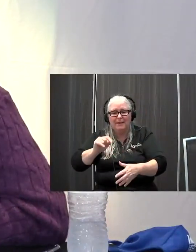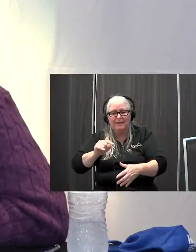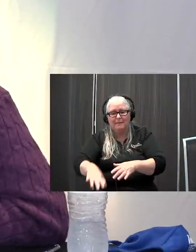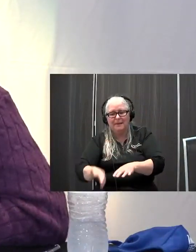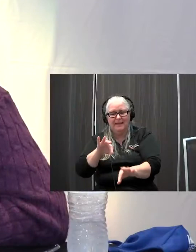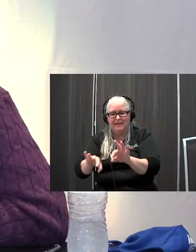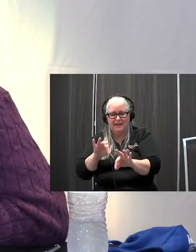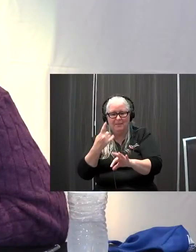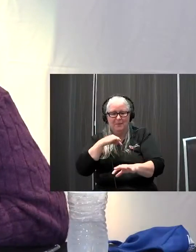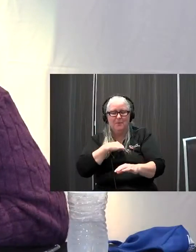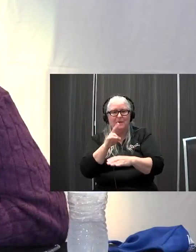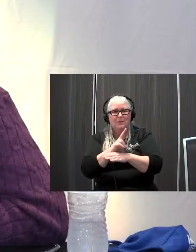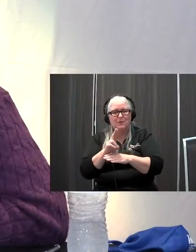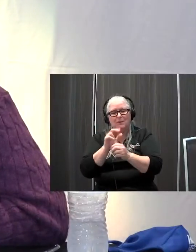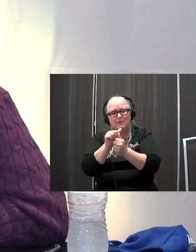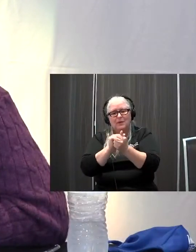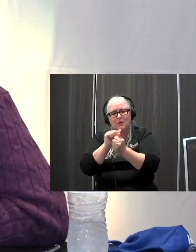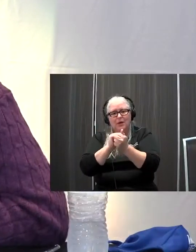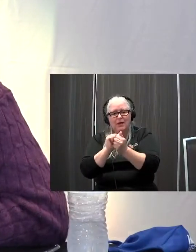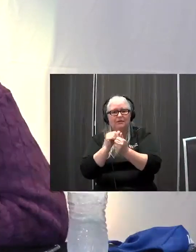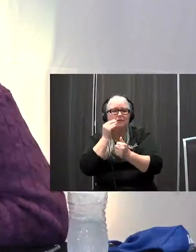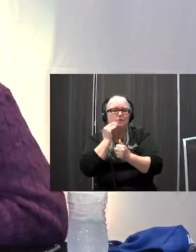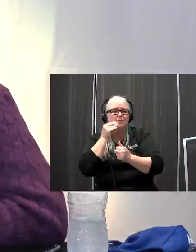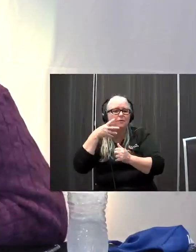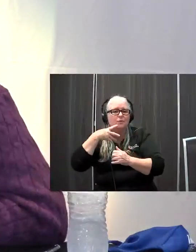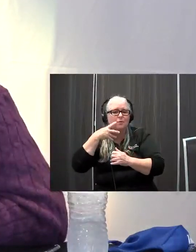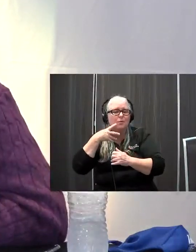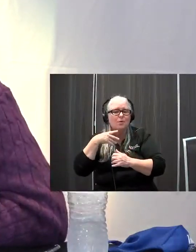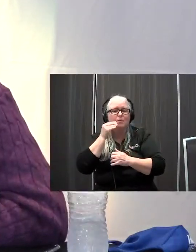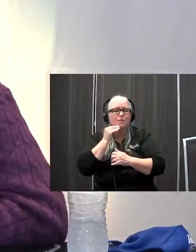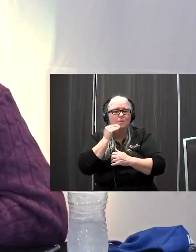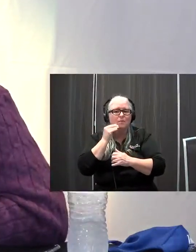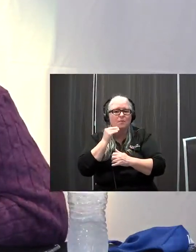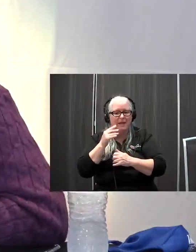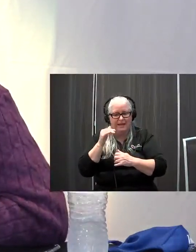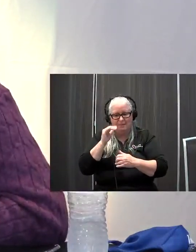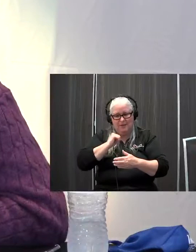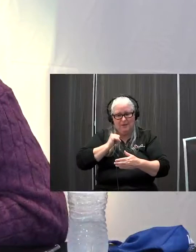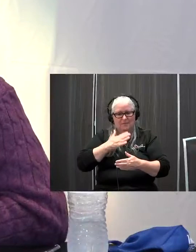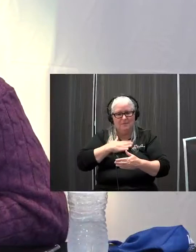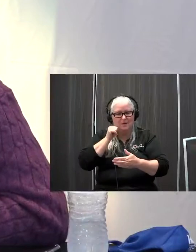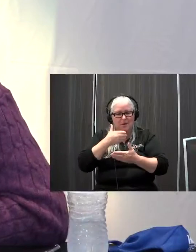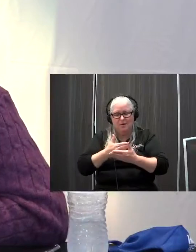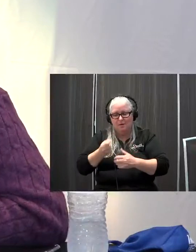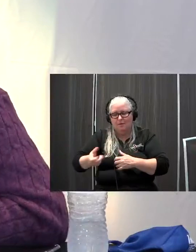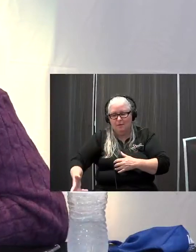daughter's saliva. She picks them up and tosses them on the floor. We pick them up, give them back. It becomes a game. How do we redirect